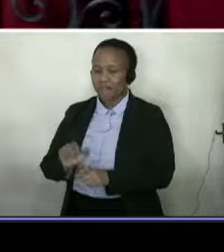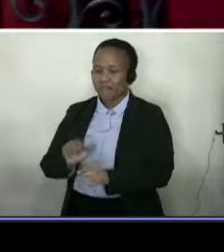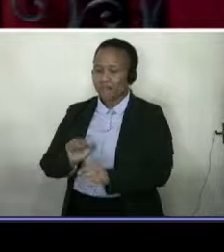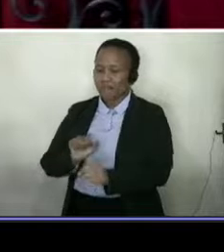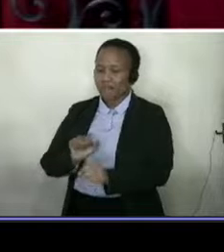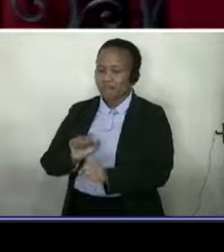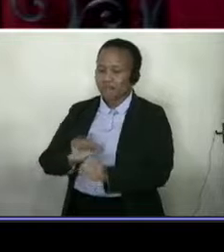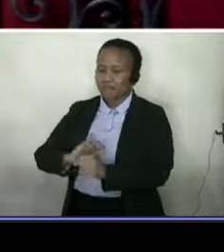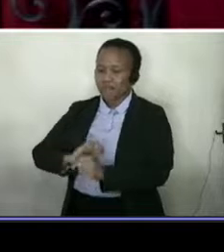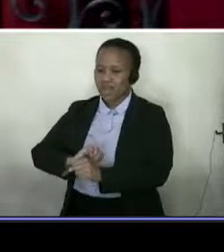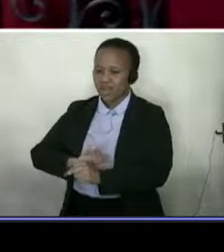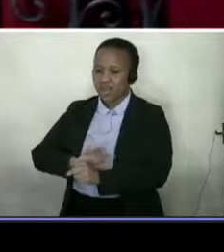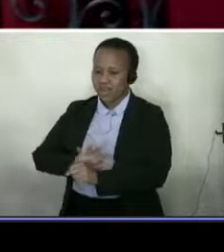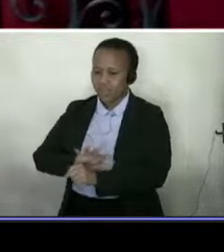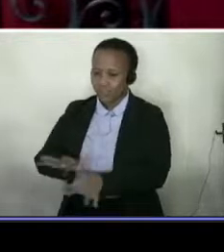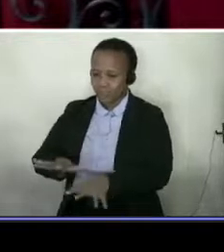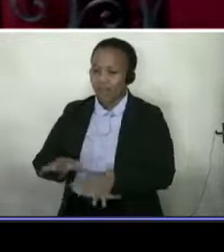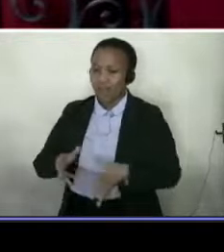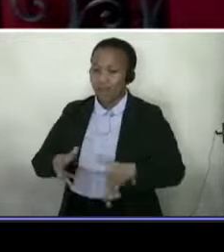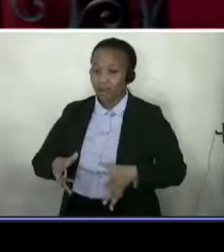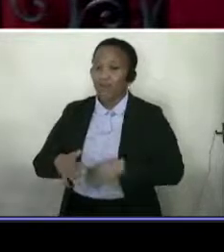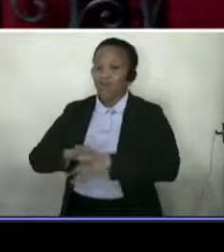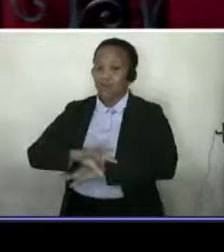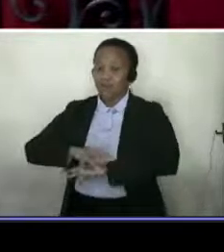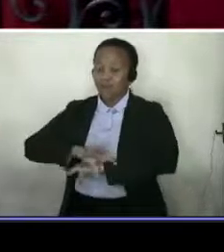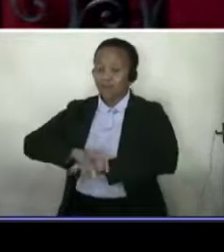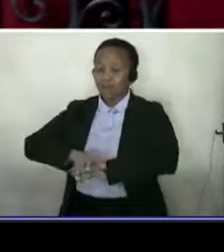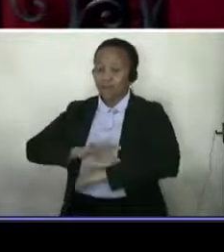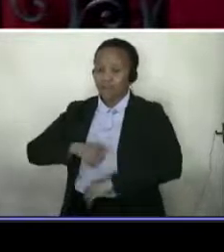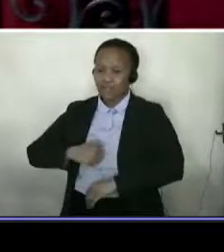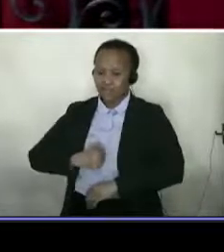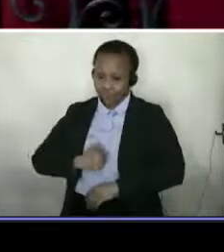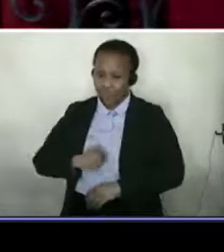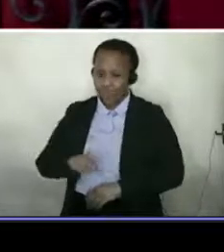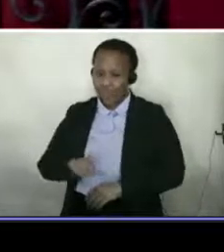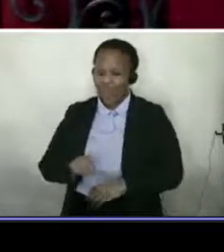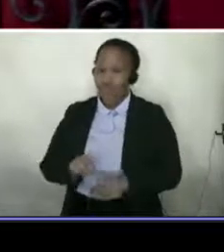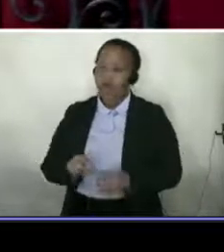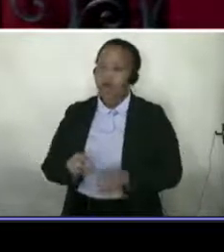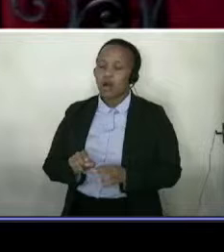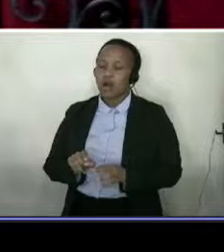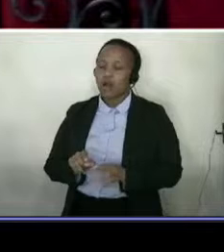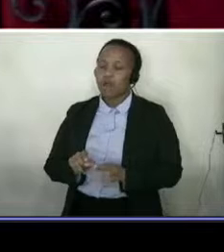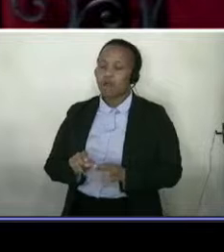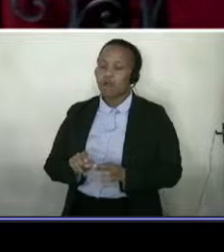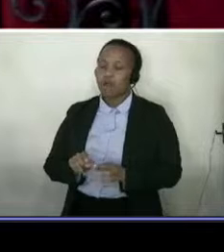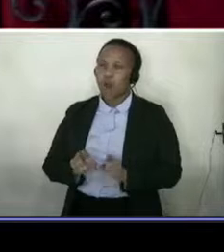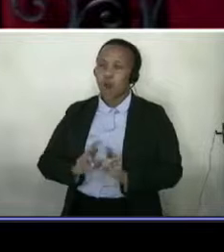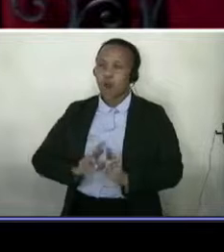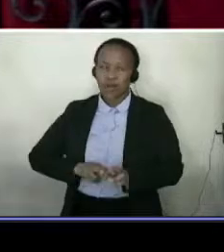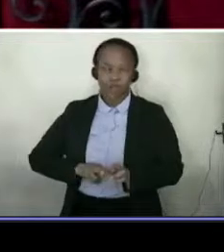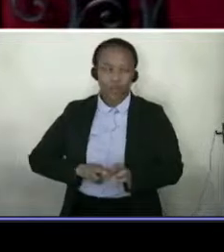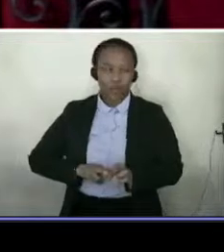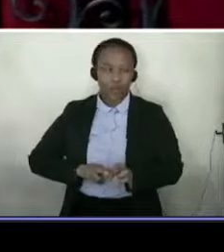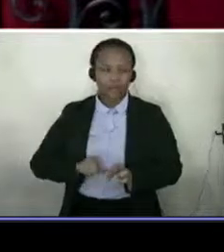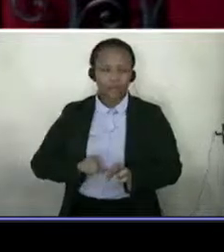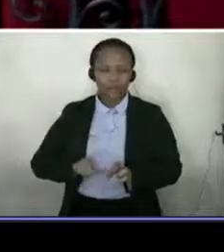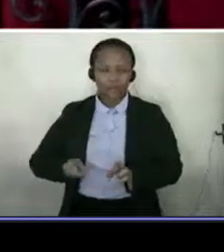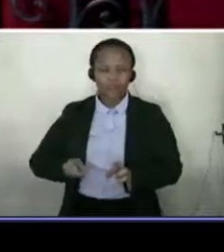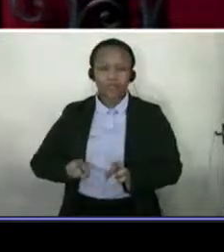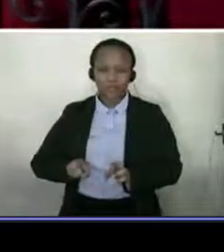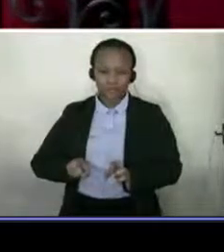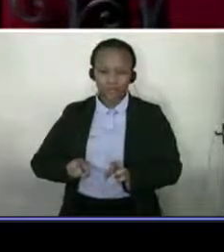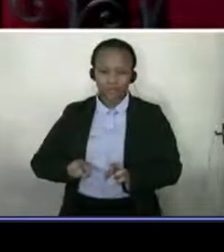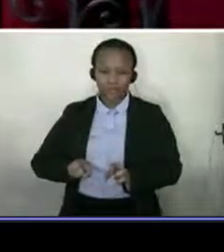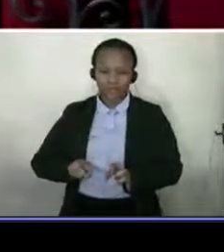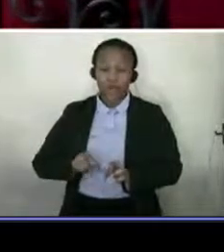reports issued by the Auditor General reflect the lack of consequence management as a primary source of adverse audit findings," says the